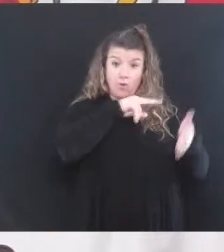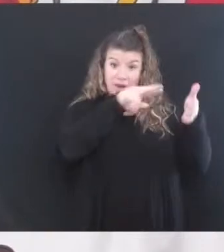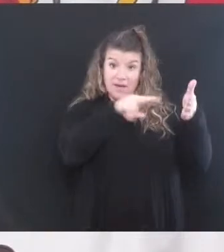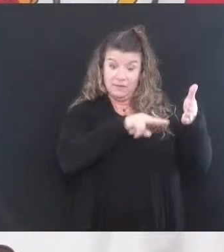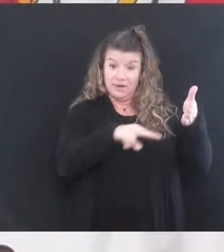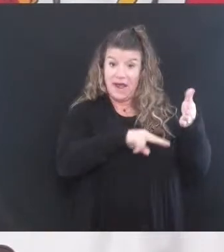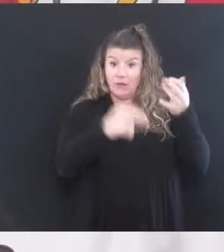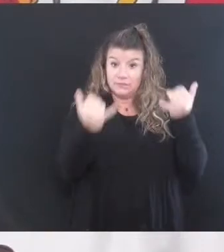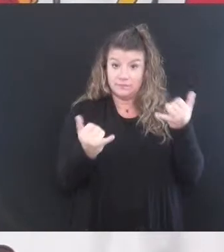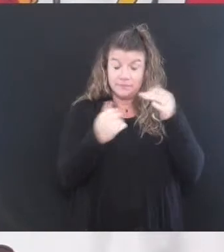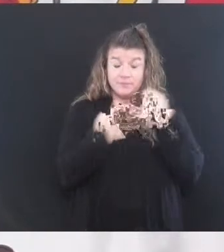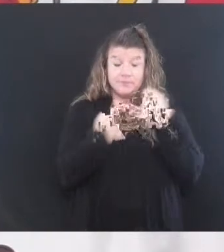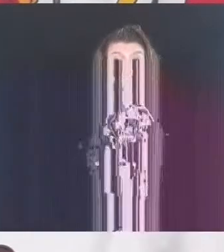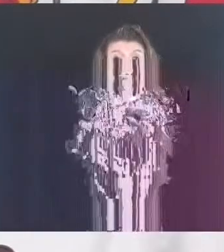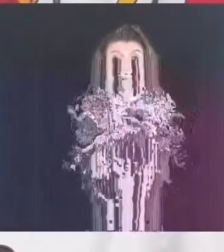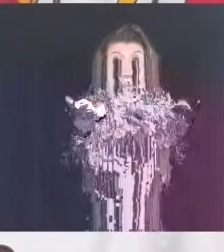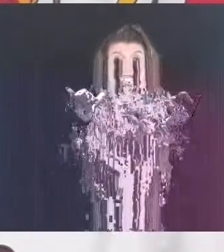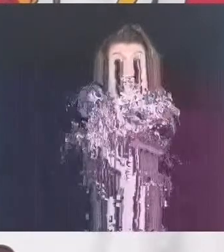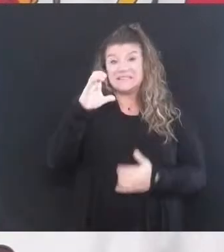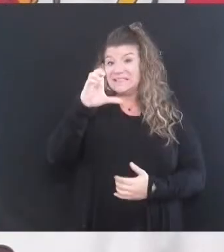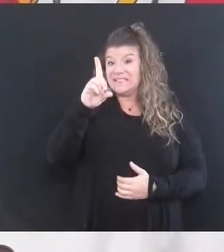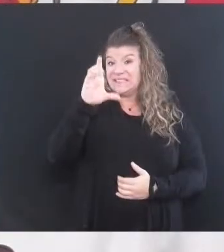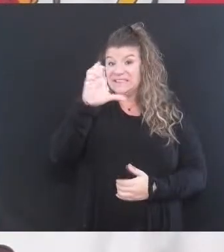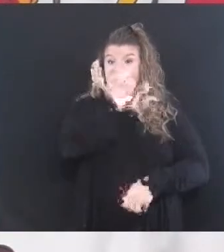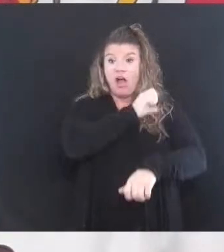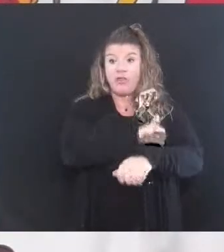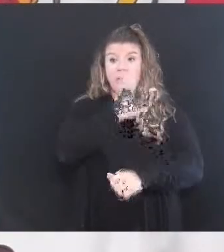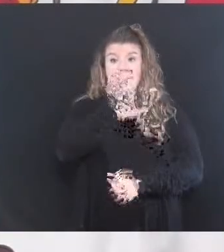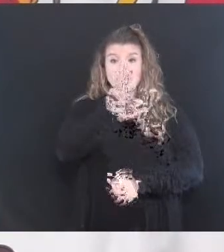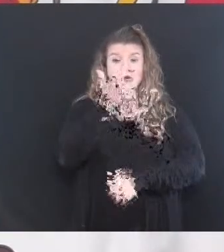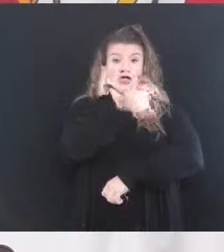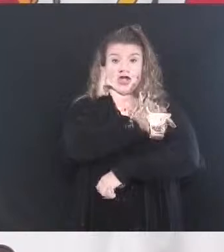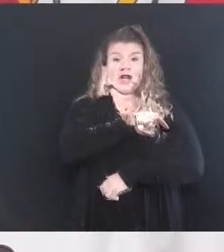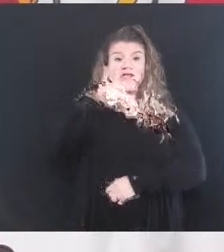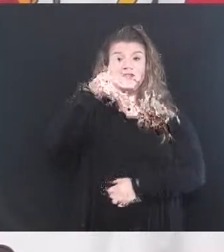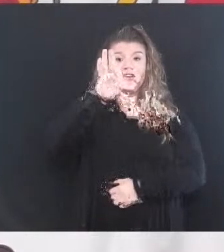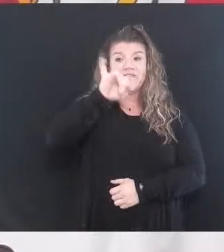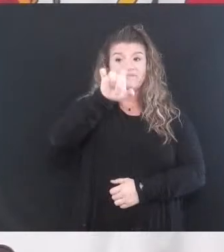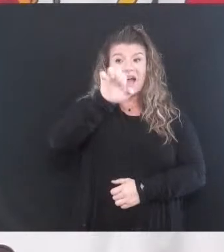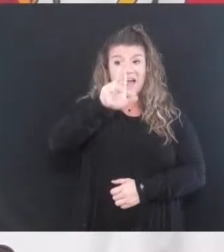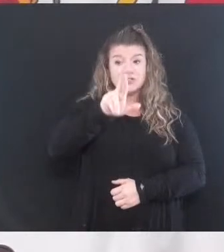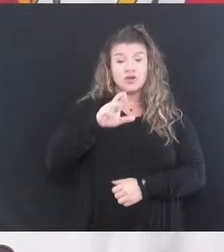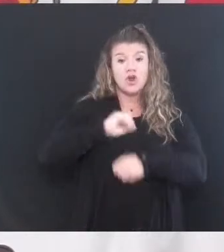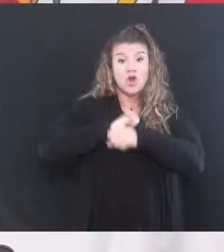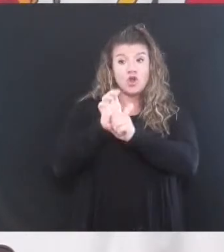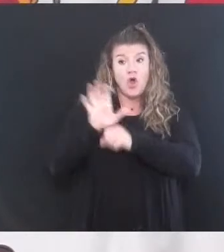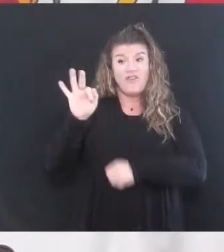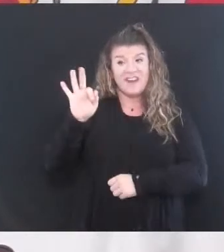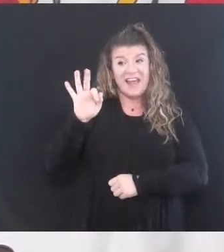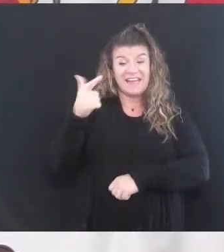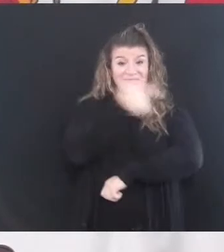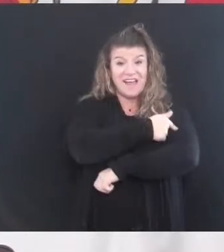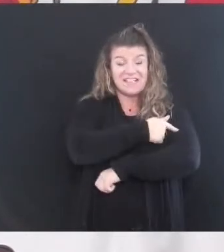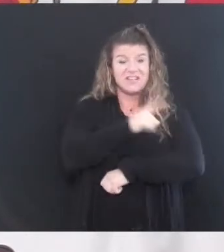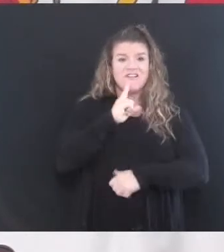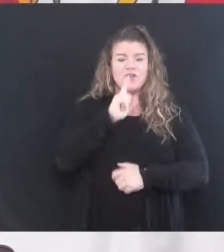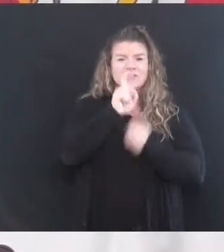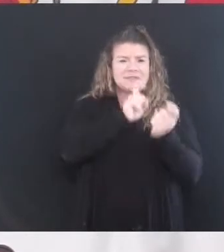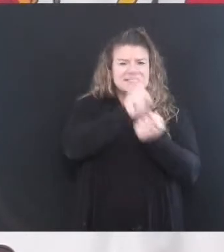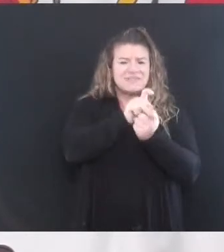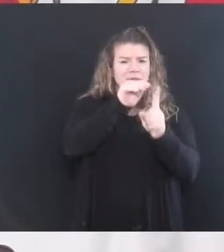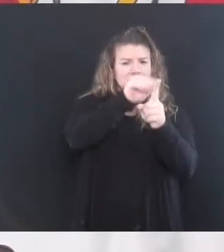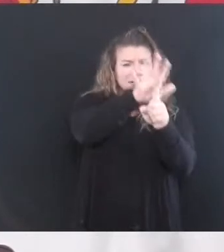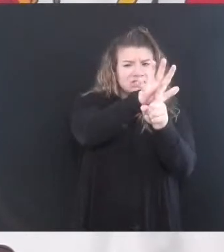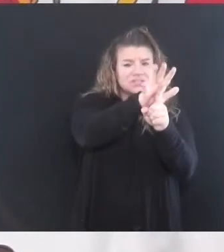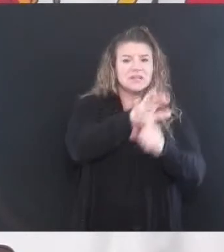the CDC authorized booster shots for the Pfizer COVID-19 vaccine for certain populations and